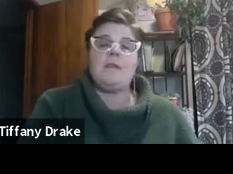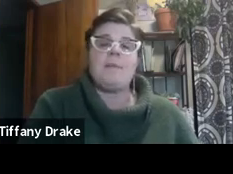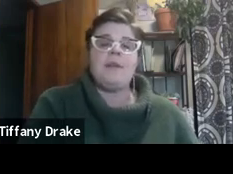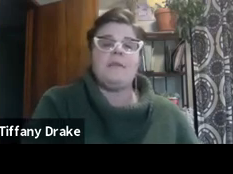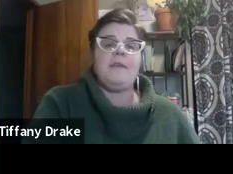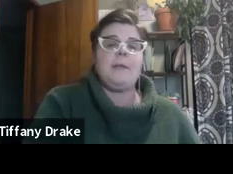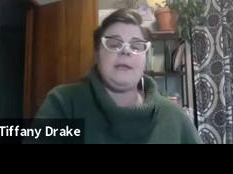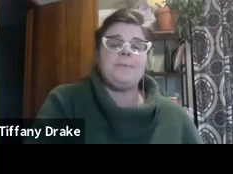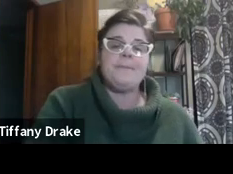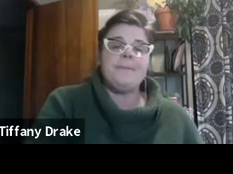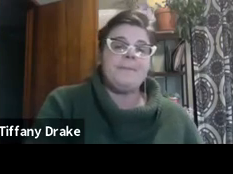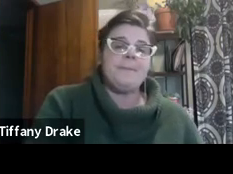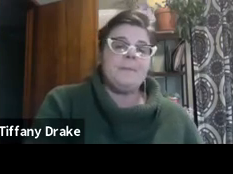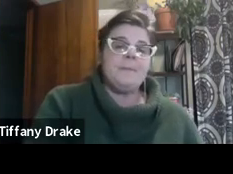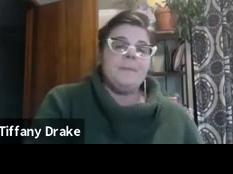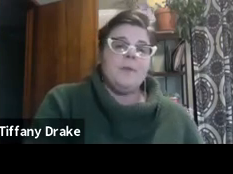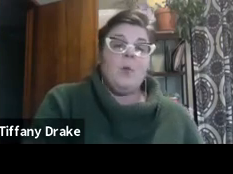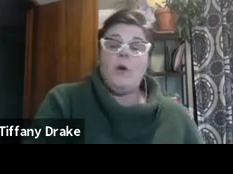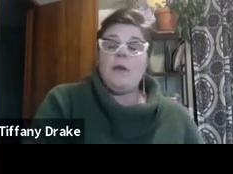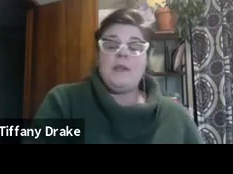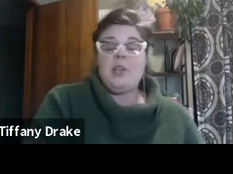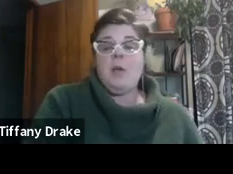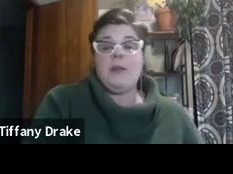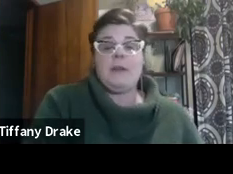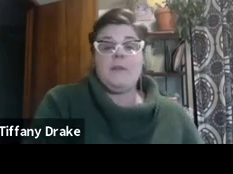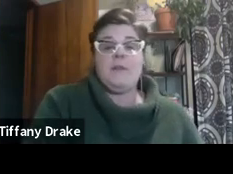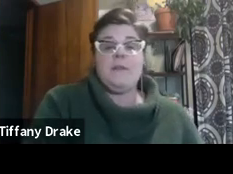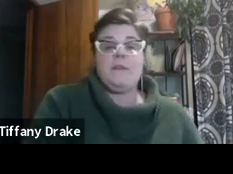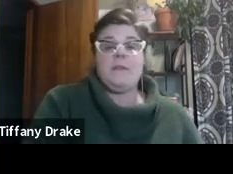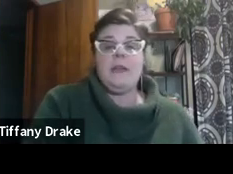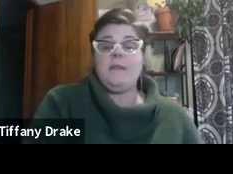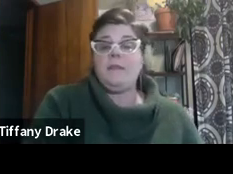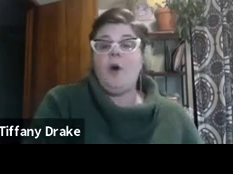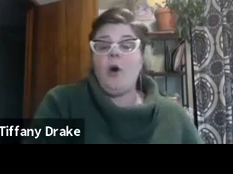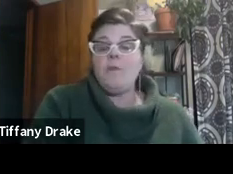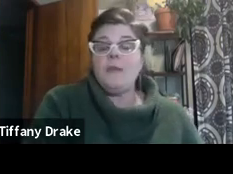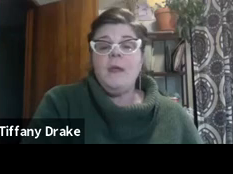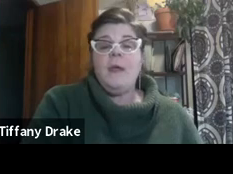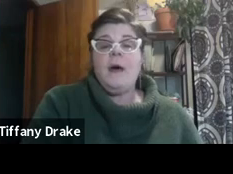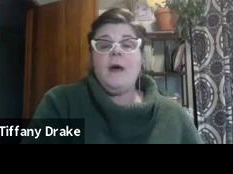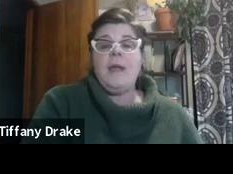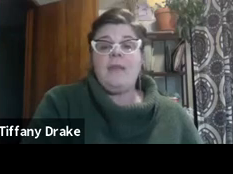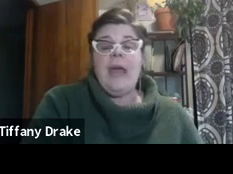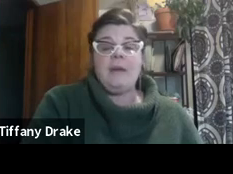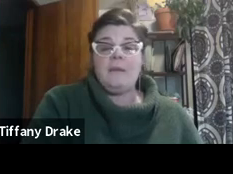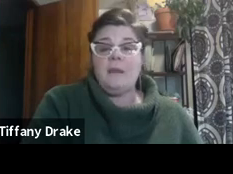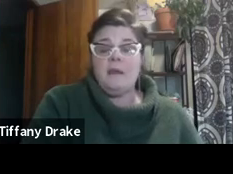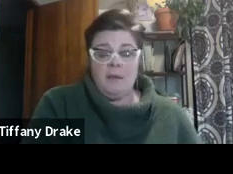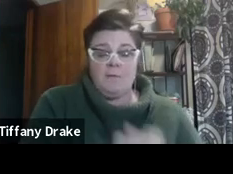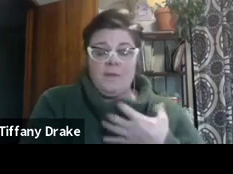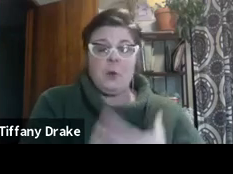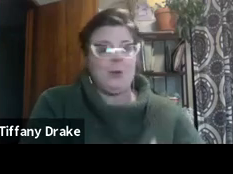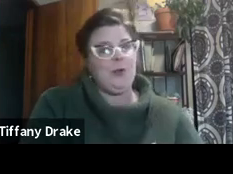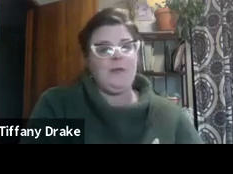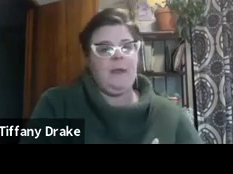this has happened in the family. Worry that Child Protective Services is involved. And that is